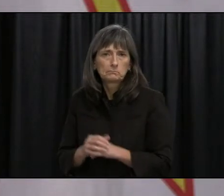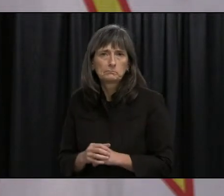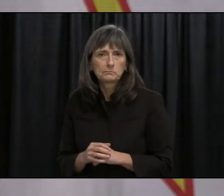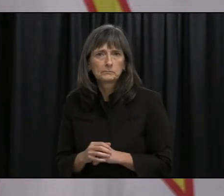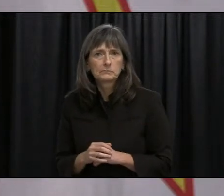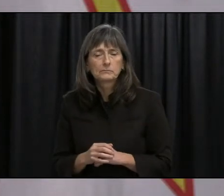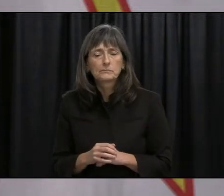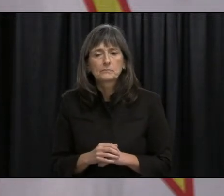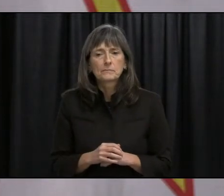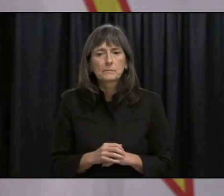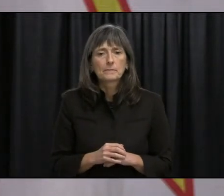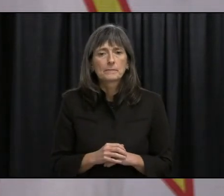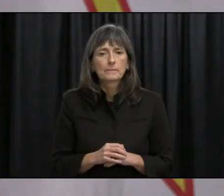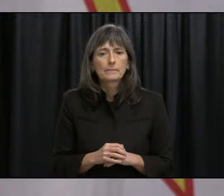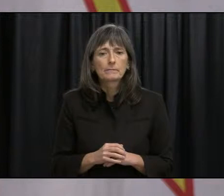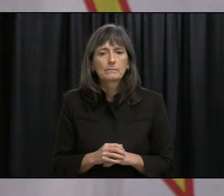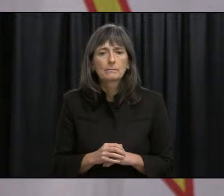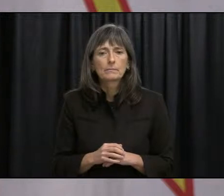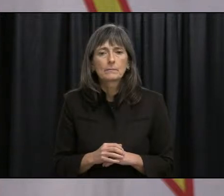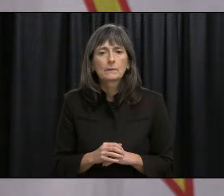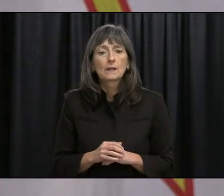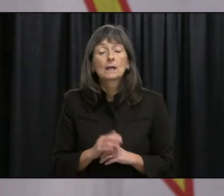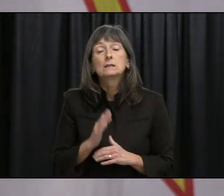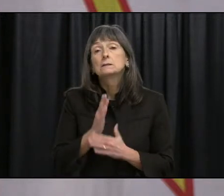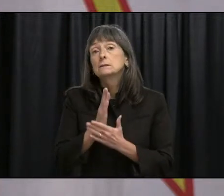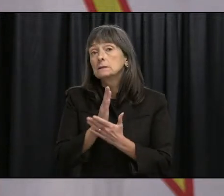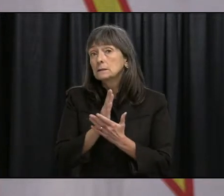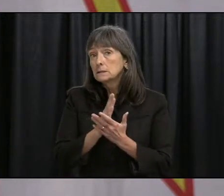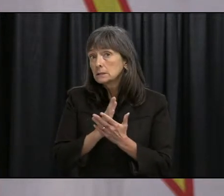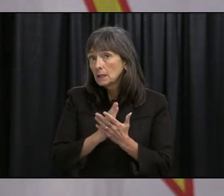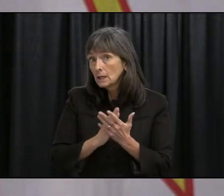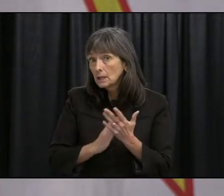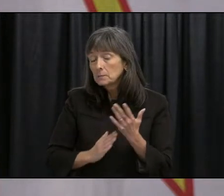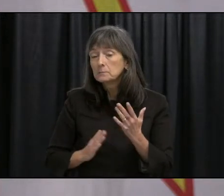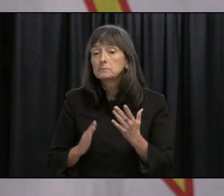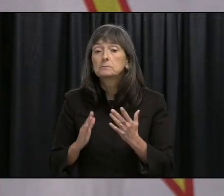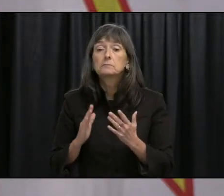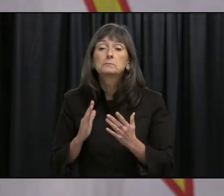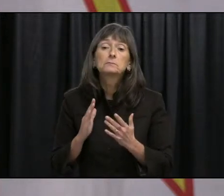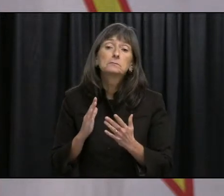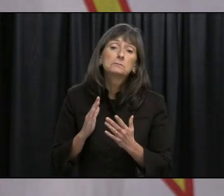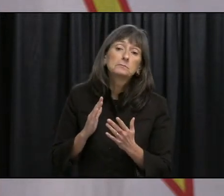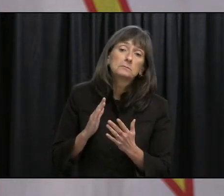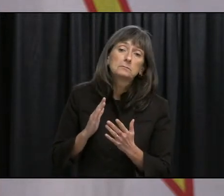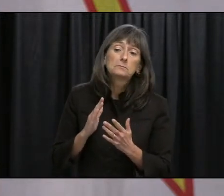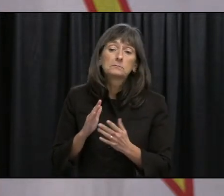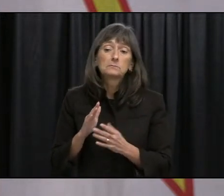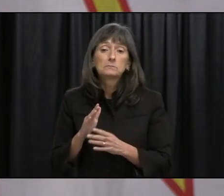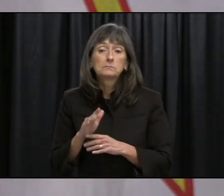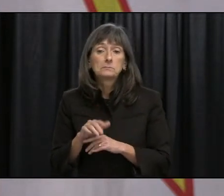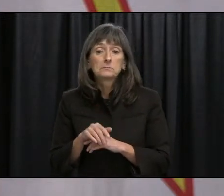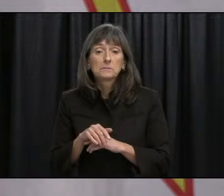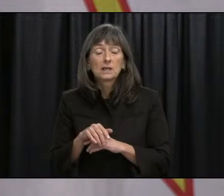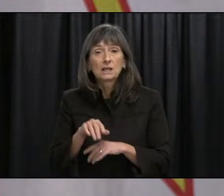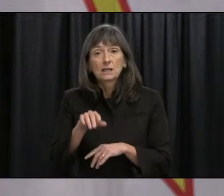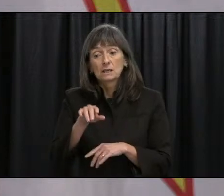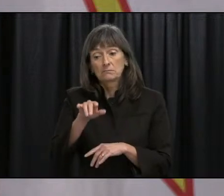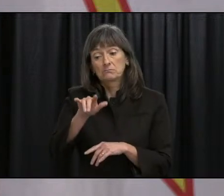travel itself. There have been some questions as to whether or not that could be a reason